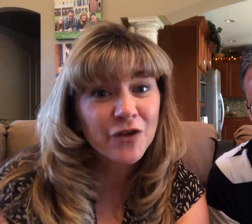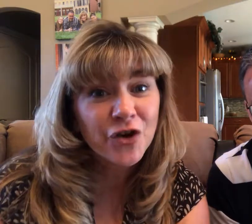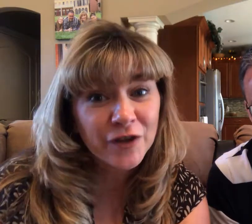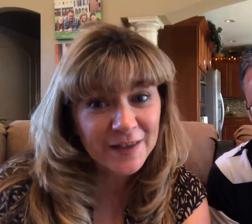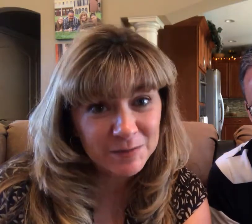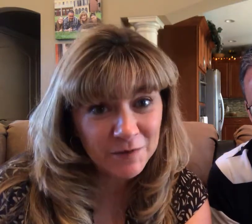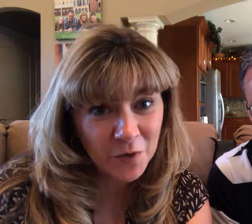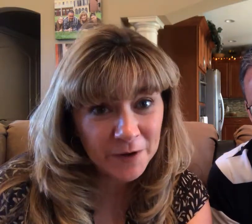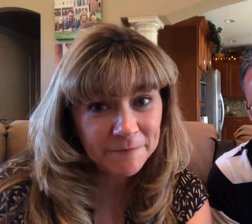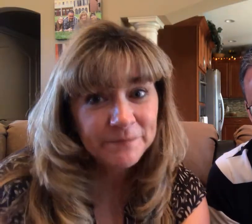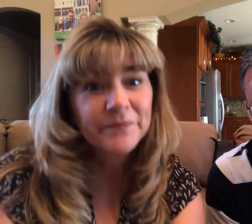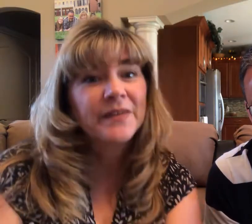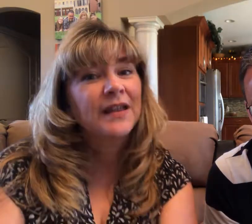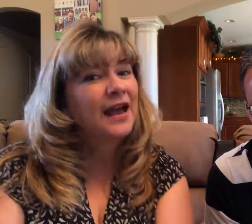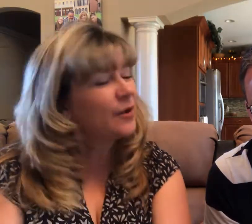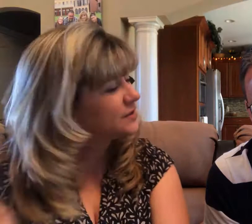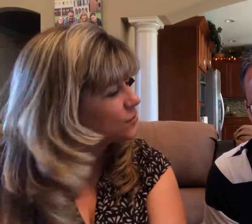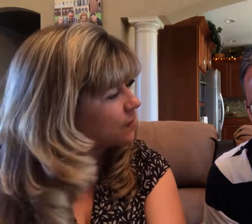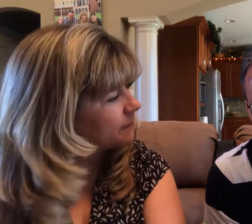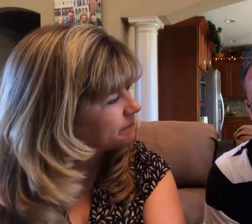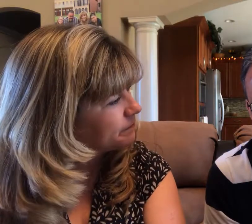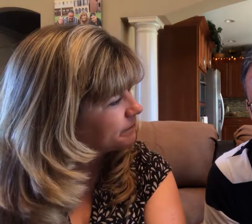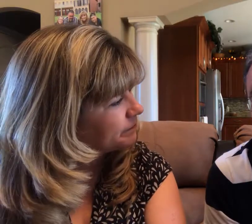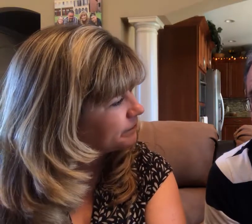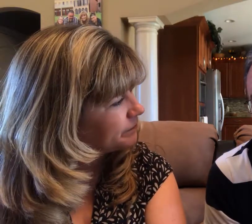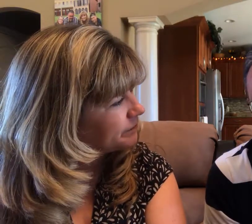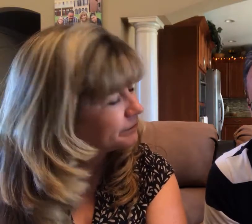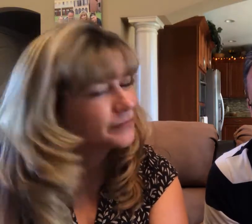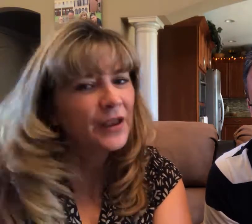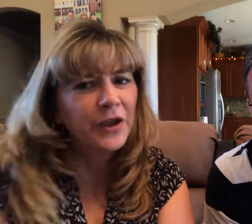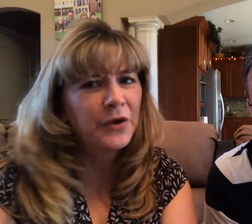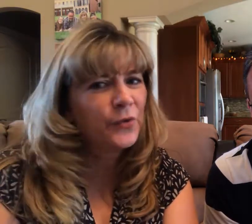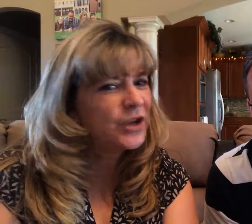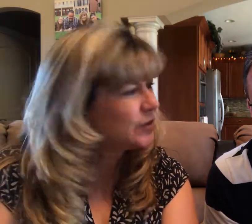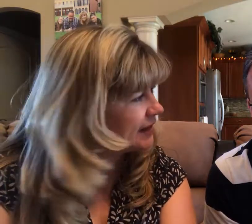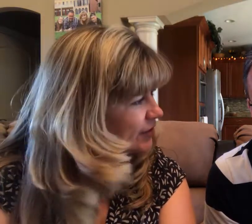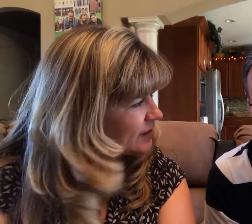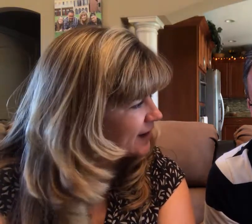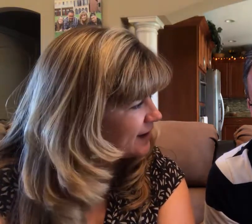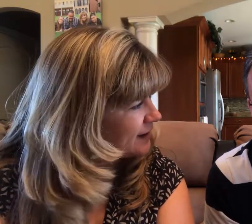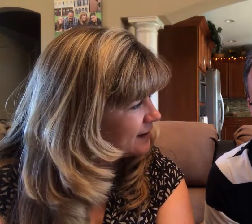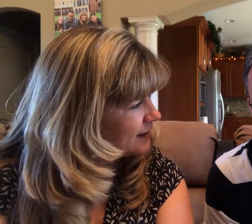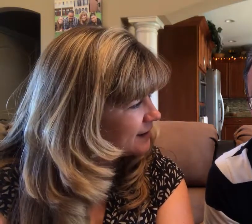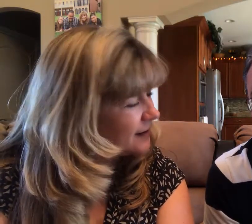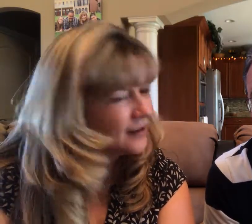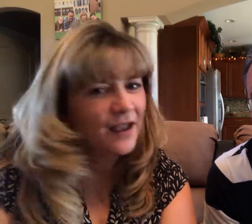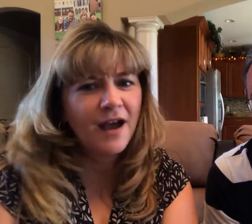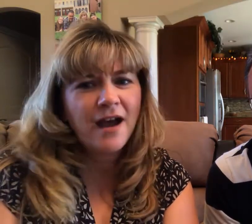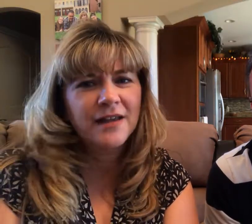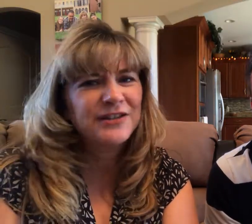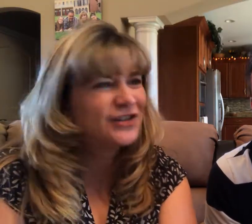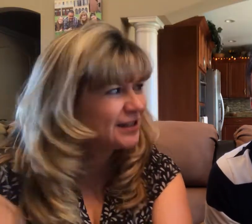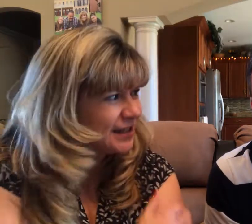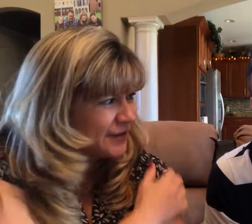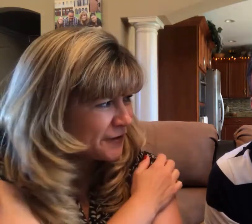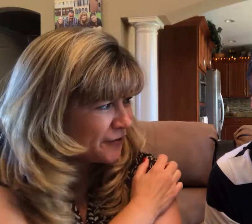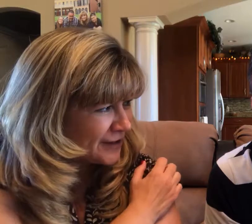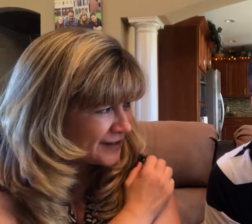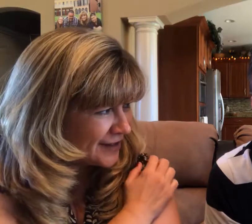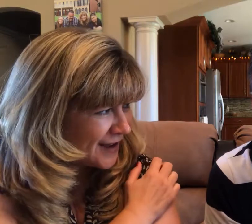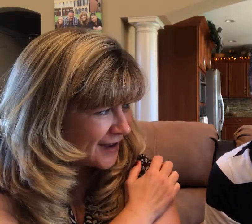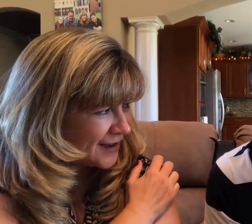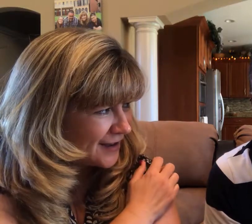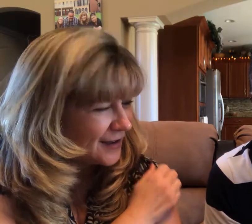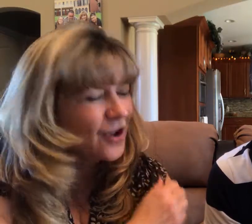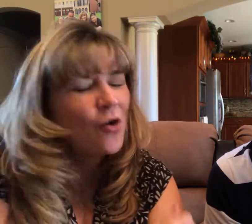Have you ever heard this before? How was school? Fine. Were you a leader today? Mm-hmm. Did you talk to any of your